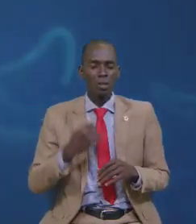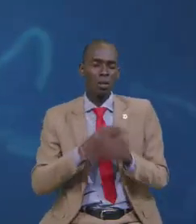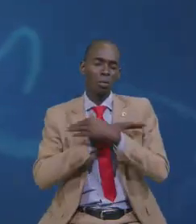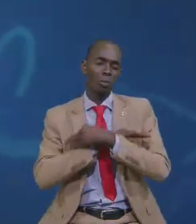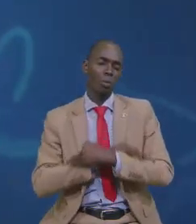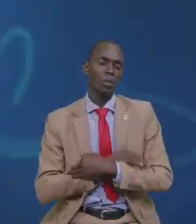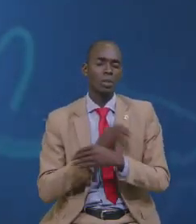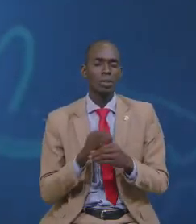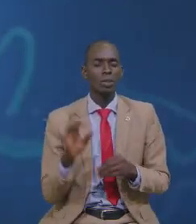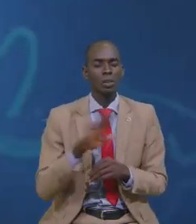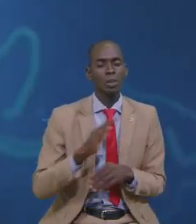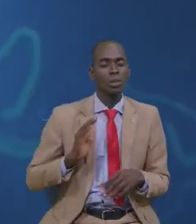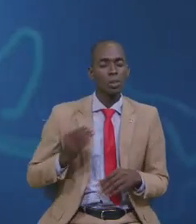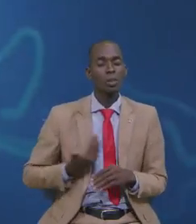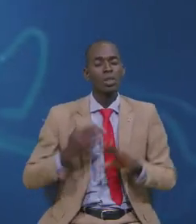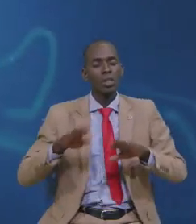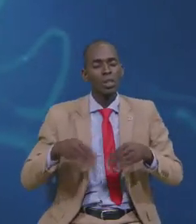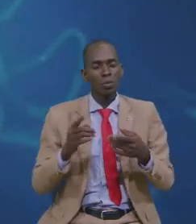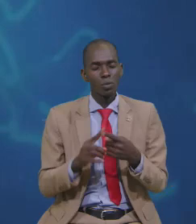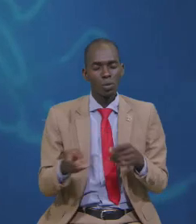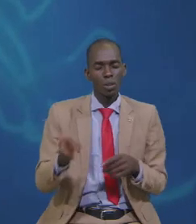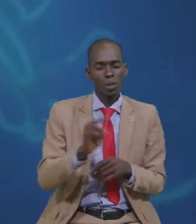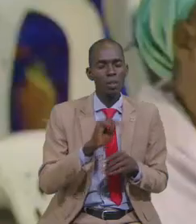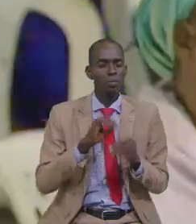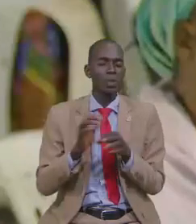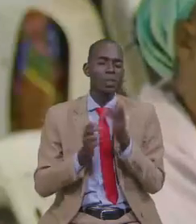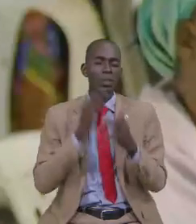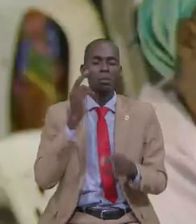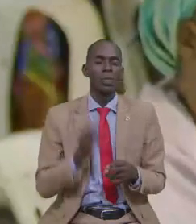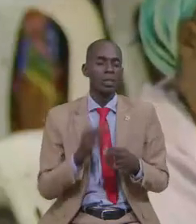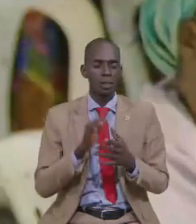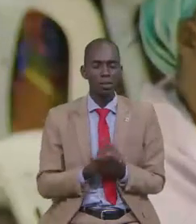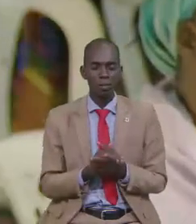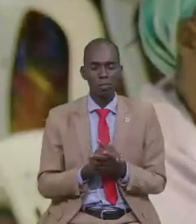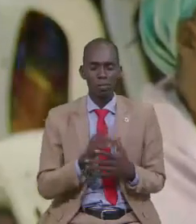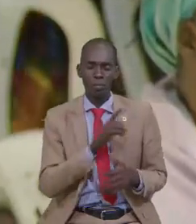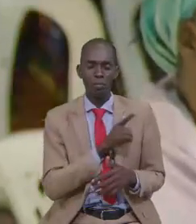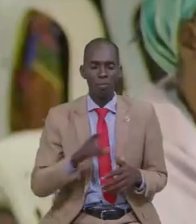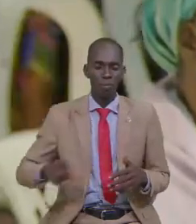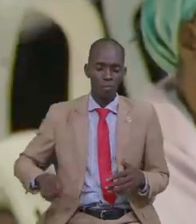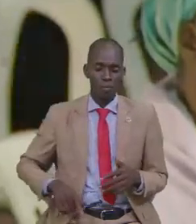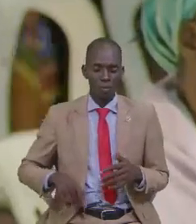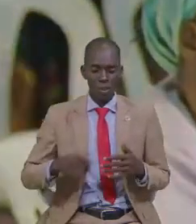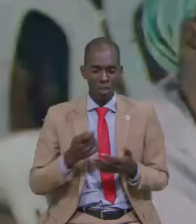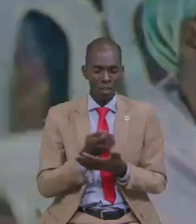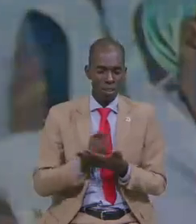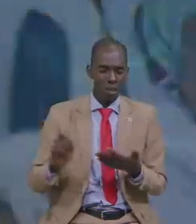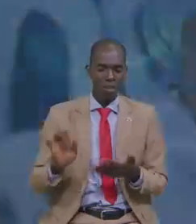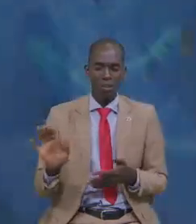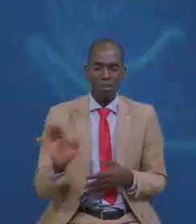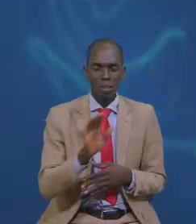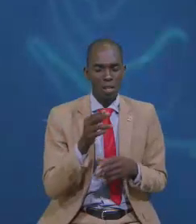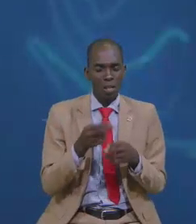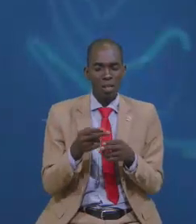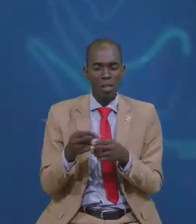grant unto them in Jesus' name. Lord, write their names in the